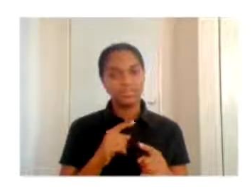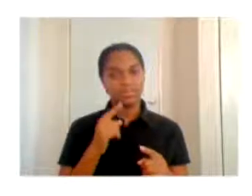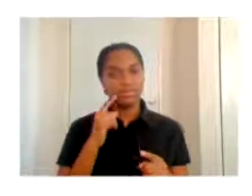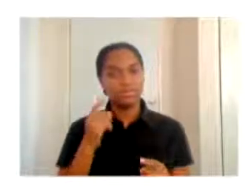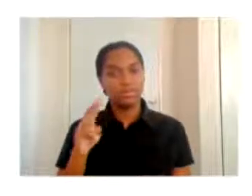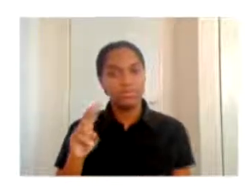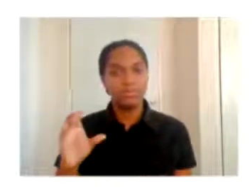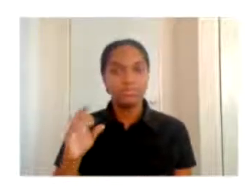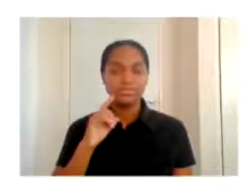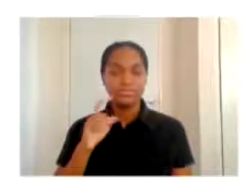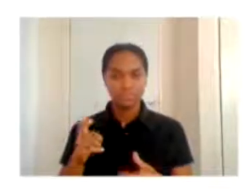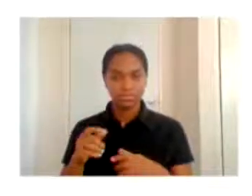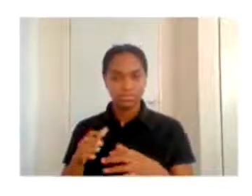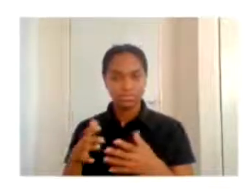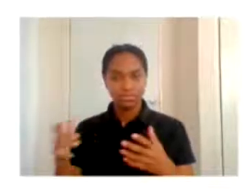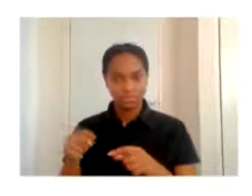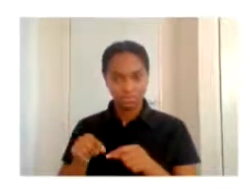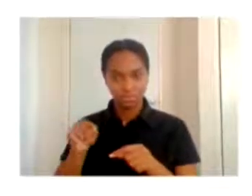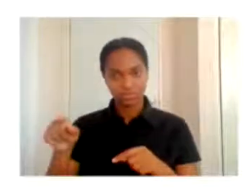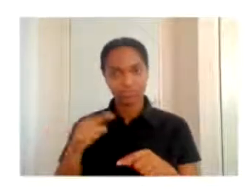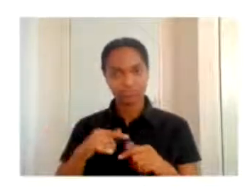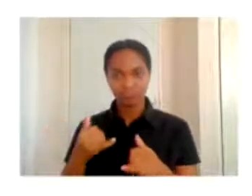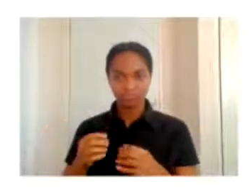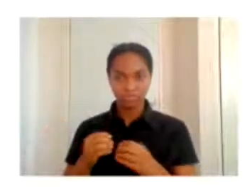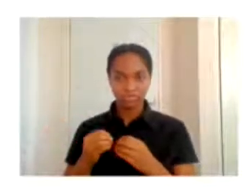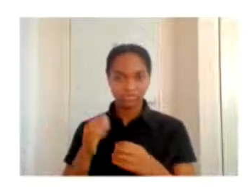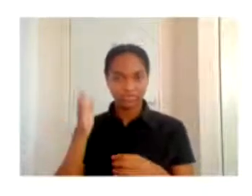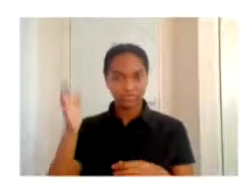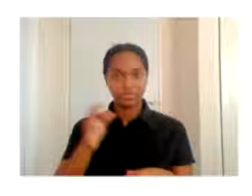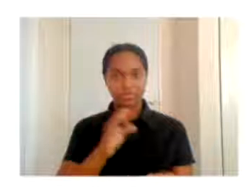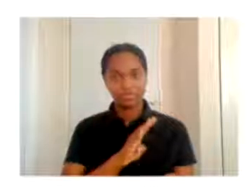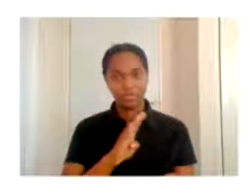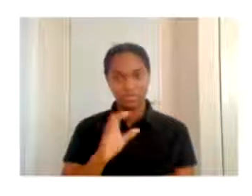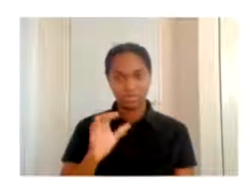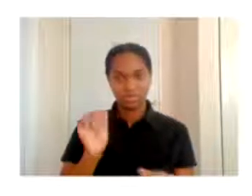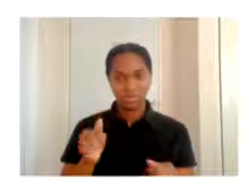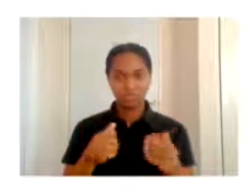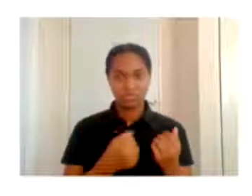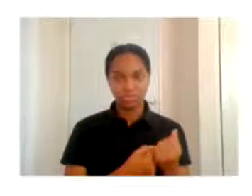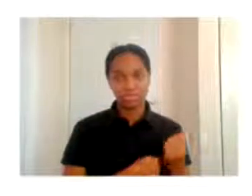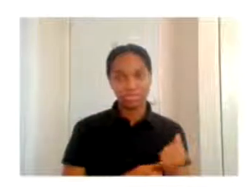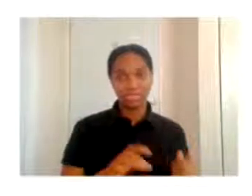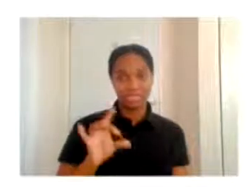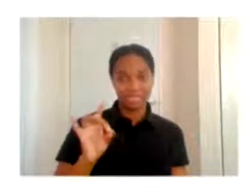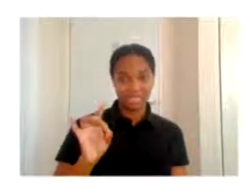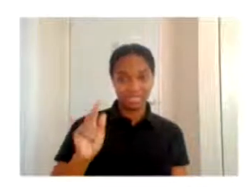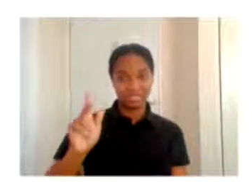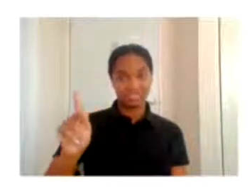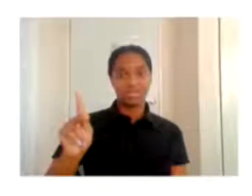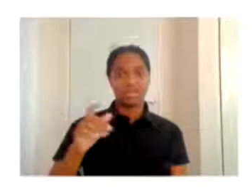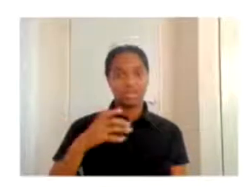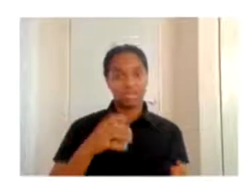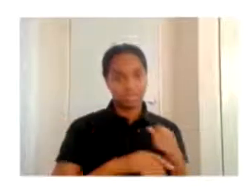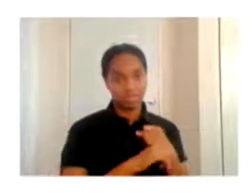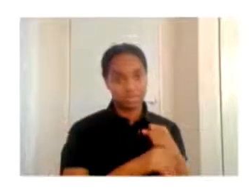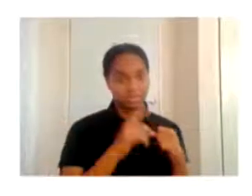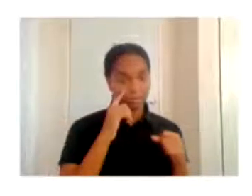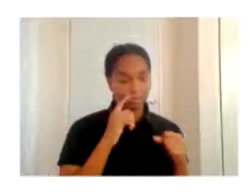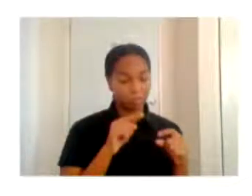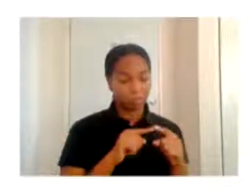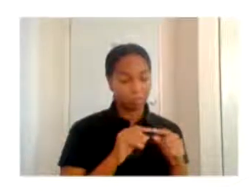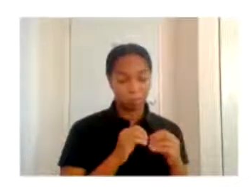jump, but this is going even farther. VVC could support 8K, which a lot of broadcasters think is a stretch,